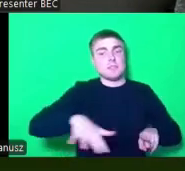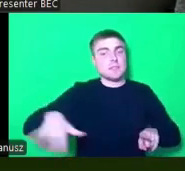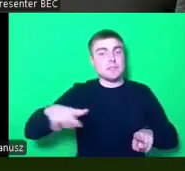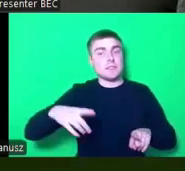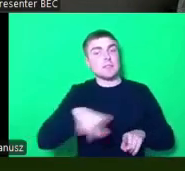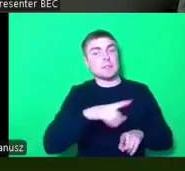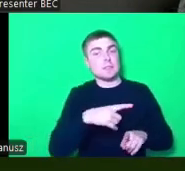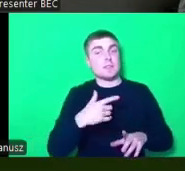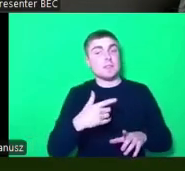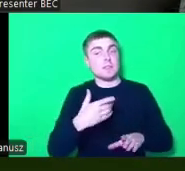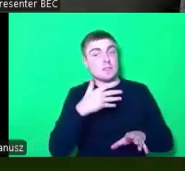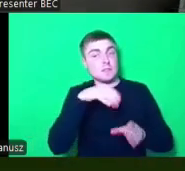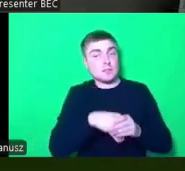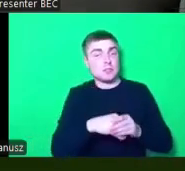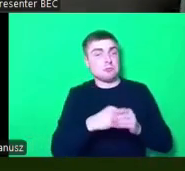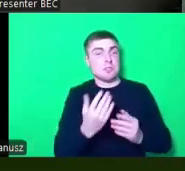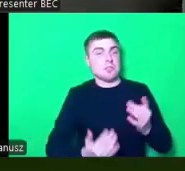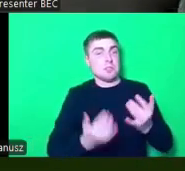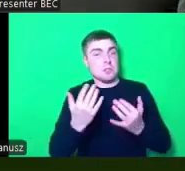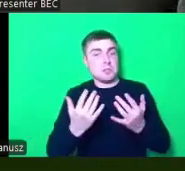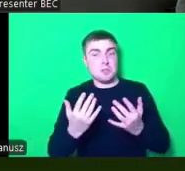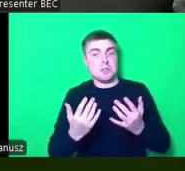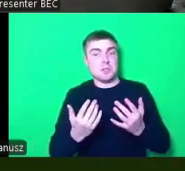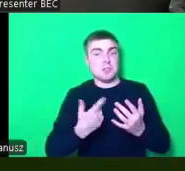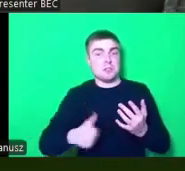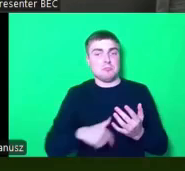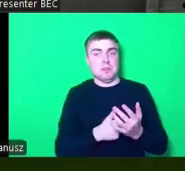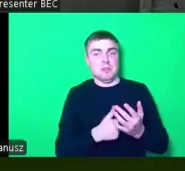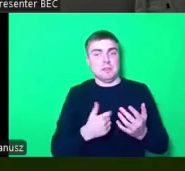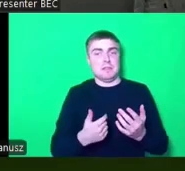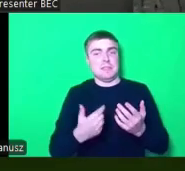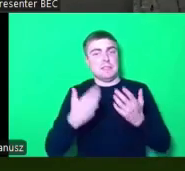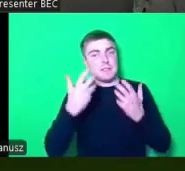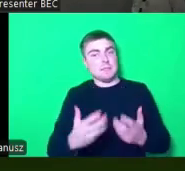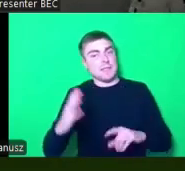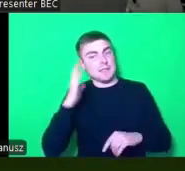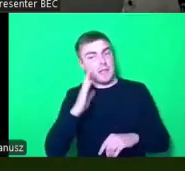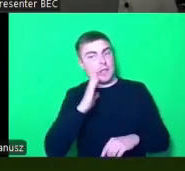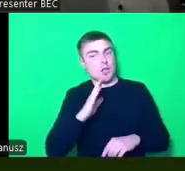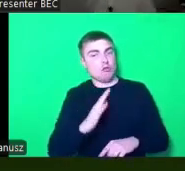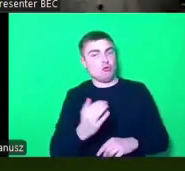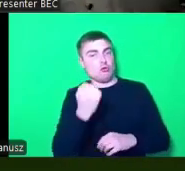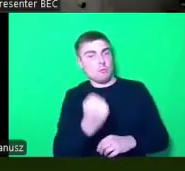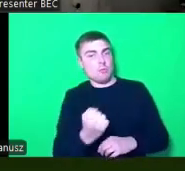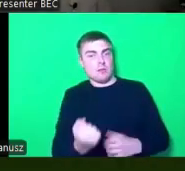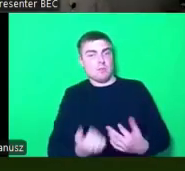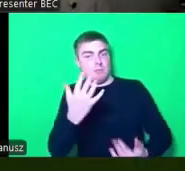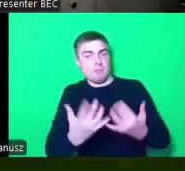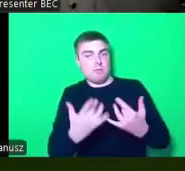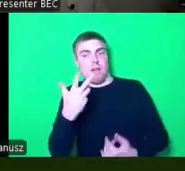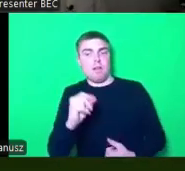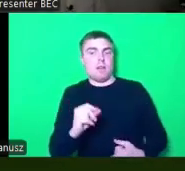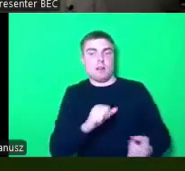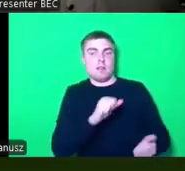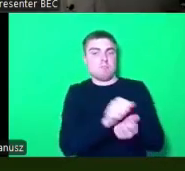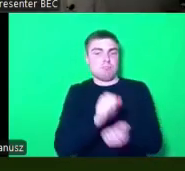betuletum, please welcome it instead of, we have to eliminate it because it's not in our list of species for this